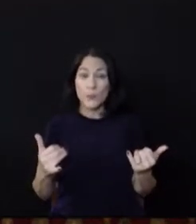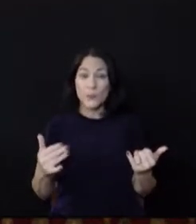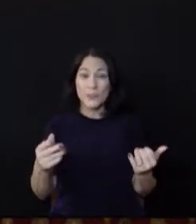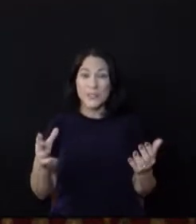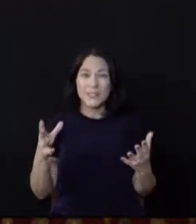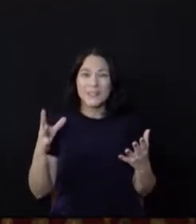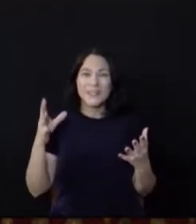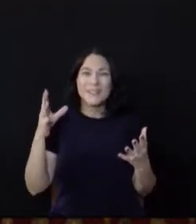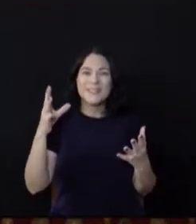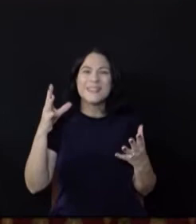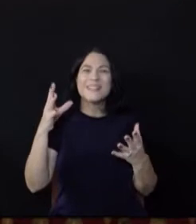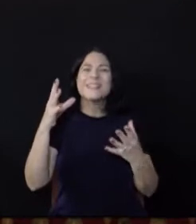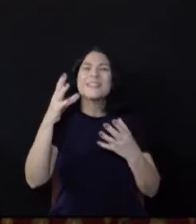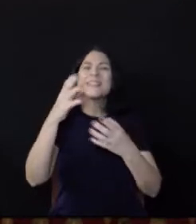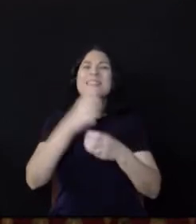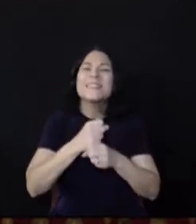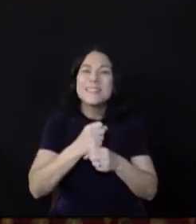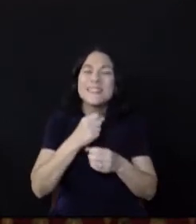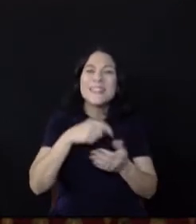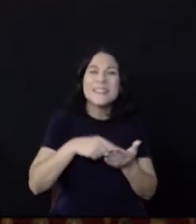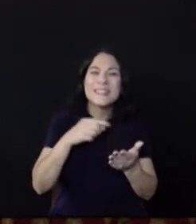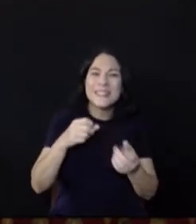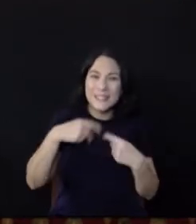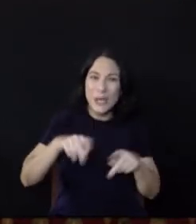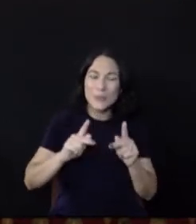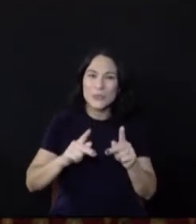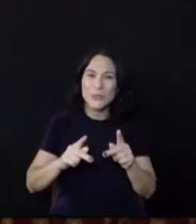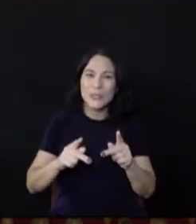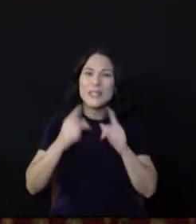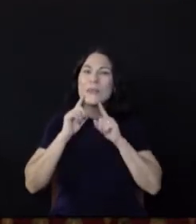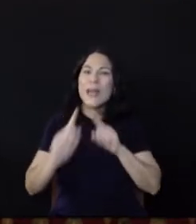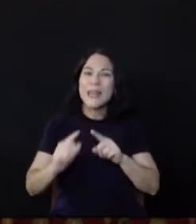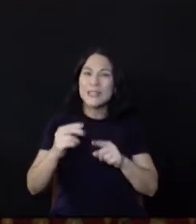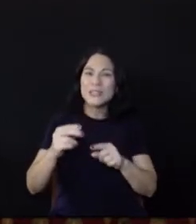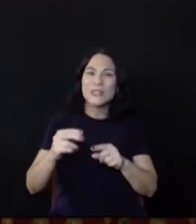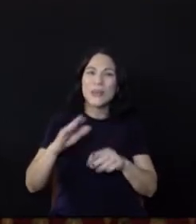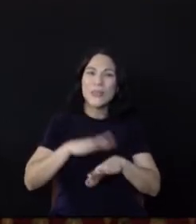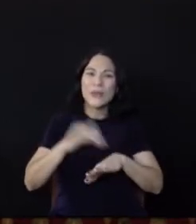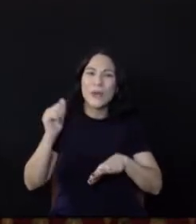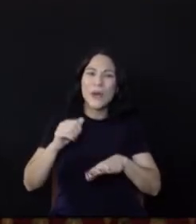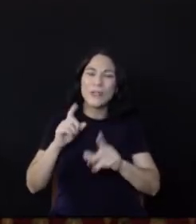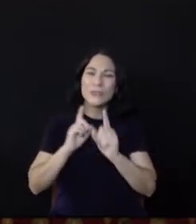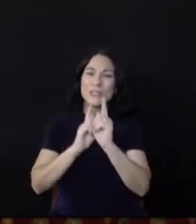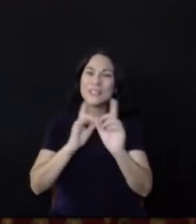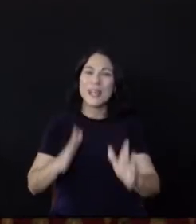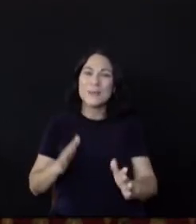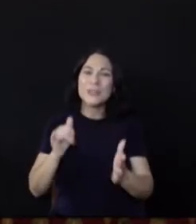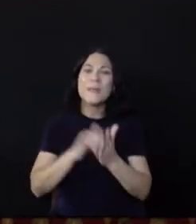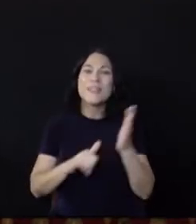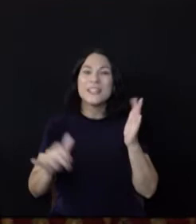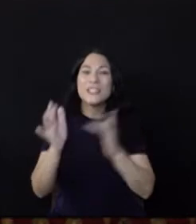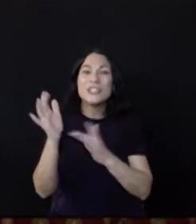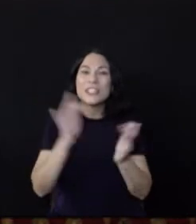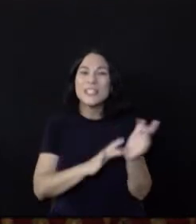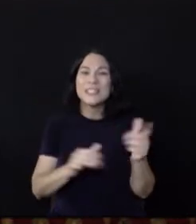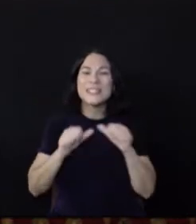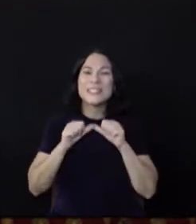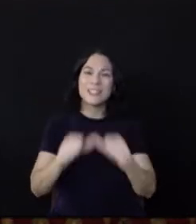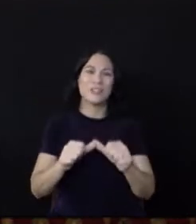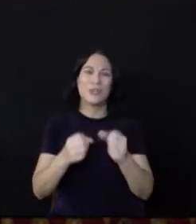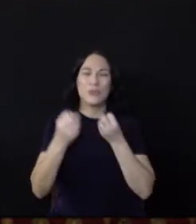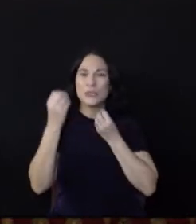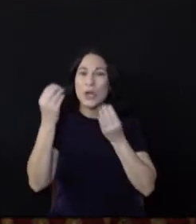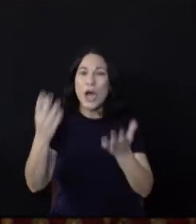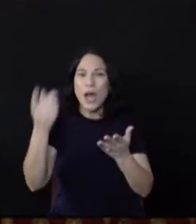seize this opportunity for what it is to answer the call to discipleship that Jesus is still offering to those who will